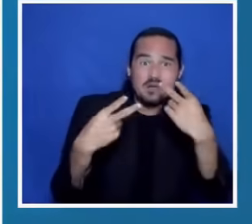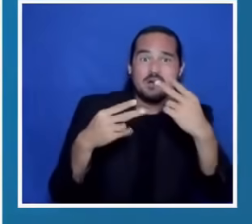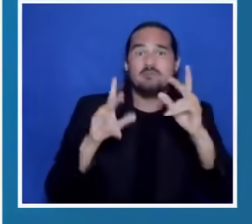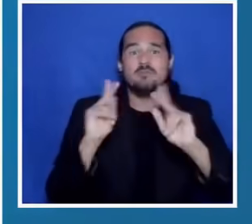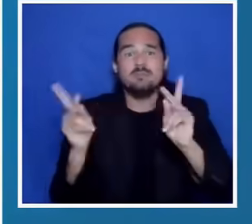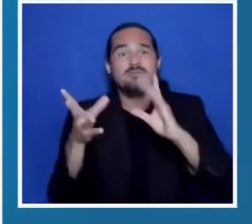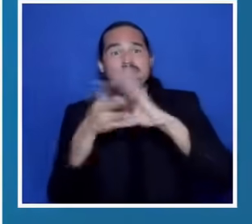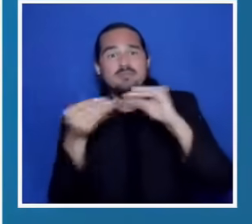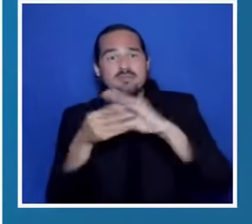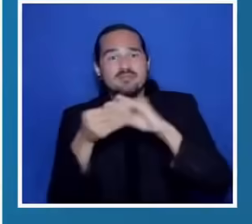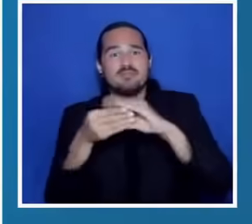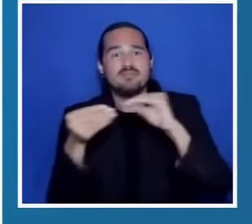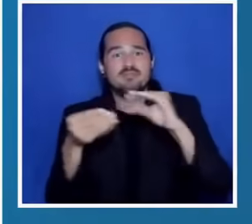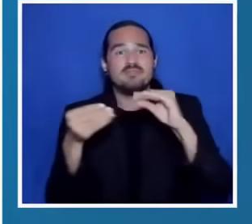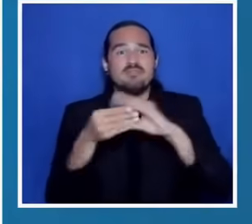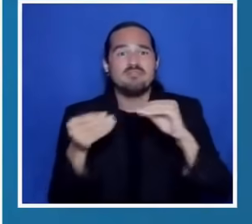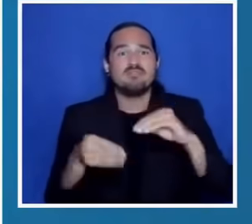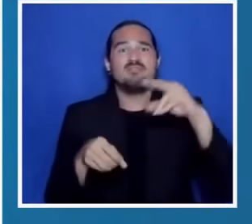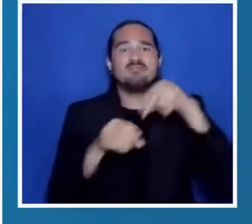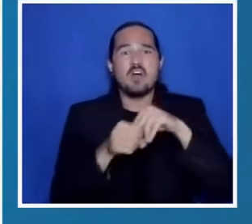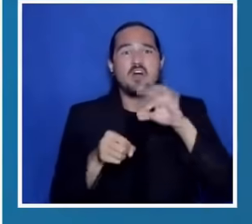Oh, I love Long Beach.